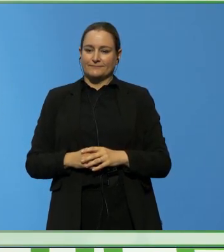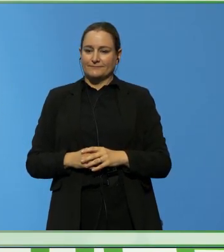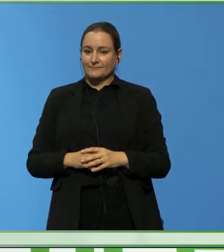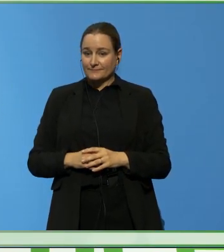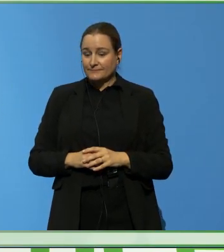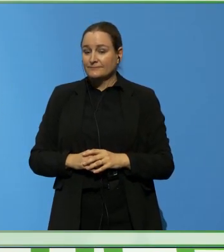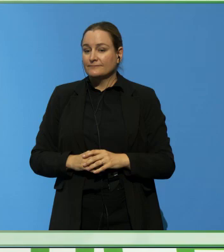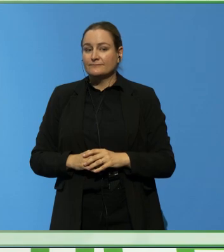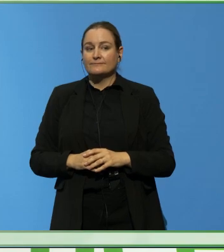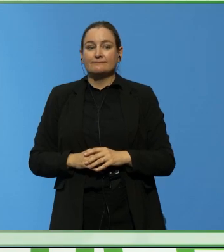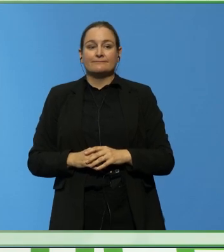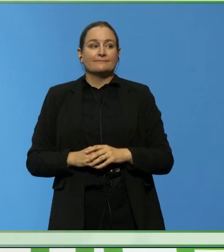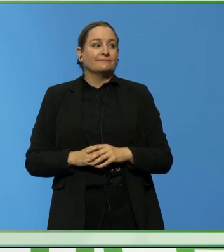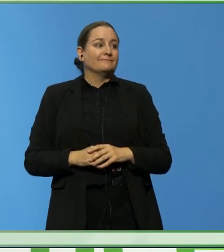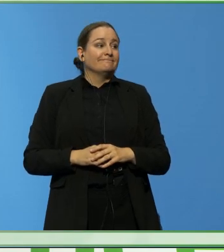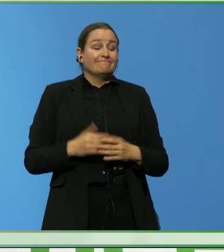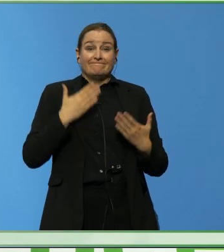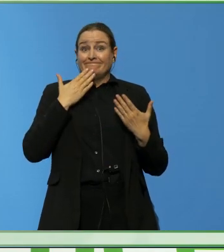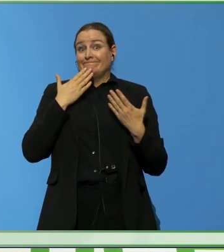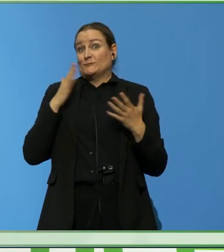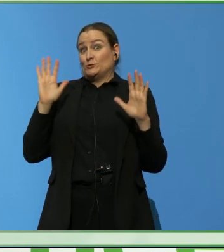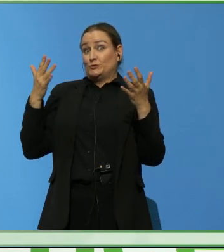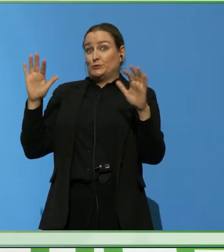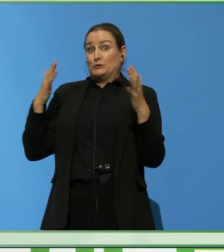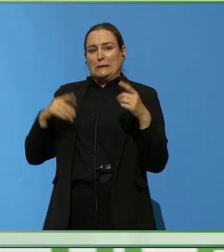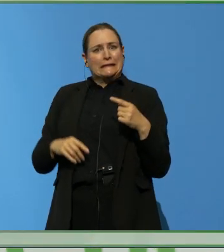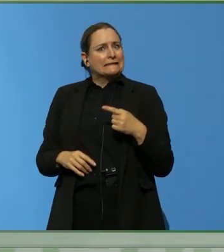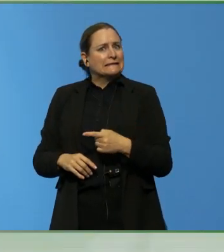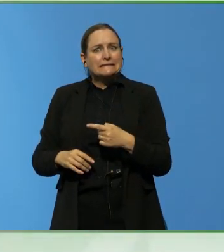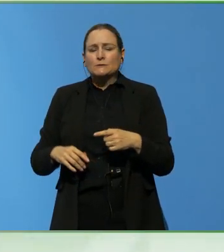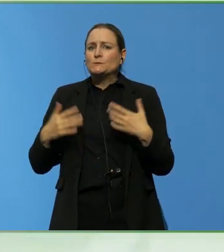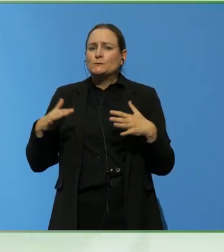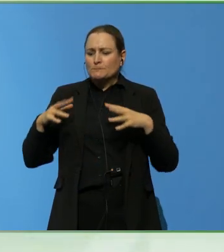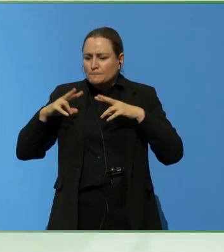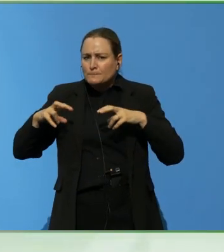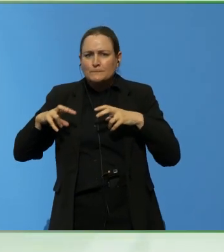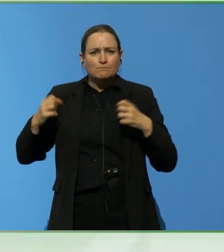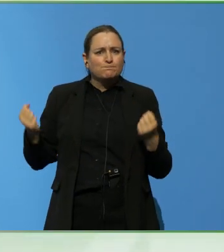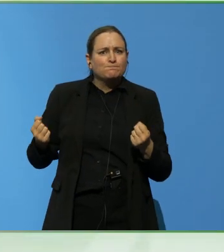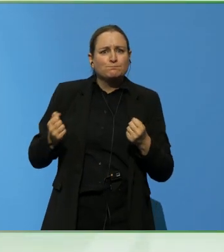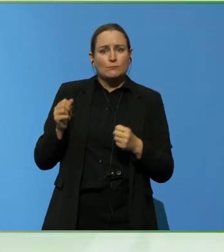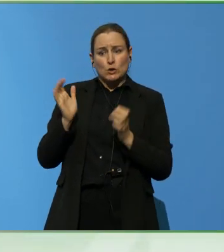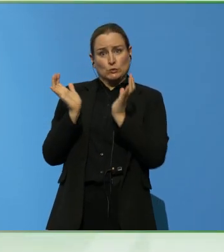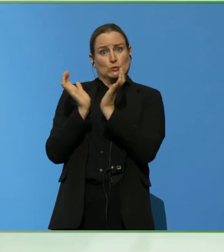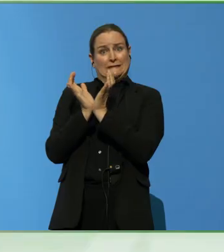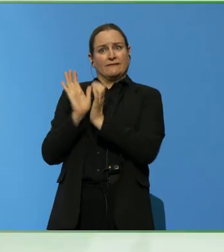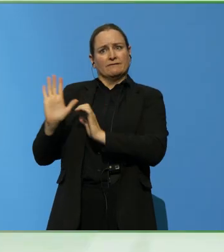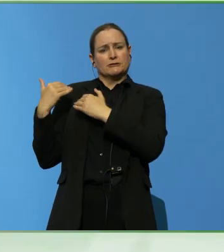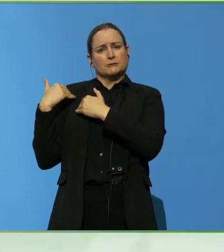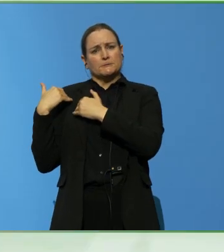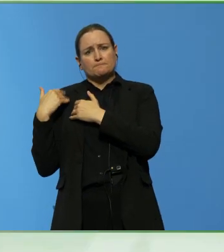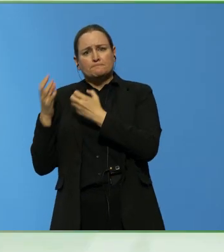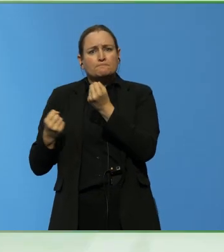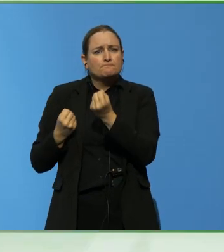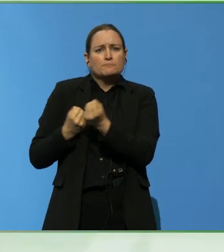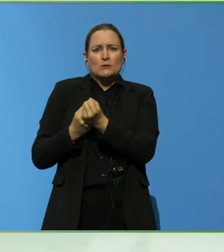All right, amazing work being done, and it's just awesome to see that UNICEF is supporting so much advocacy in the disability